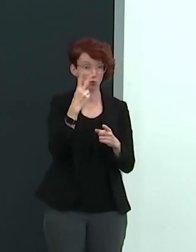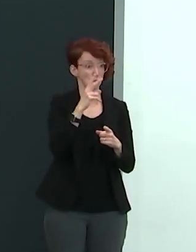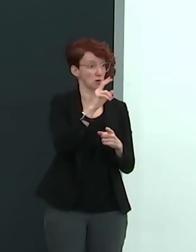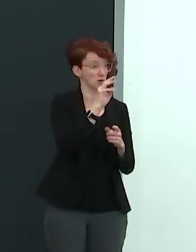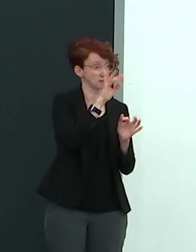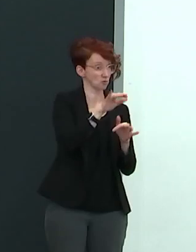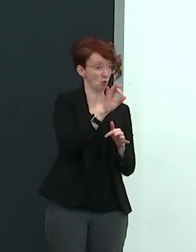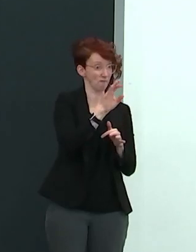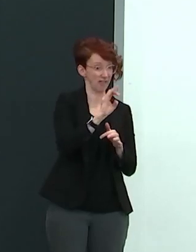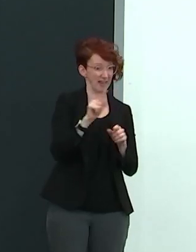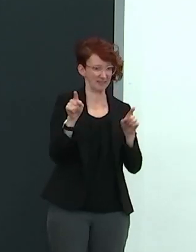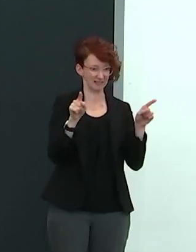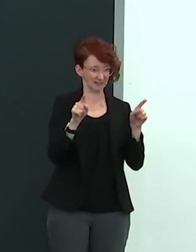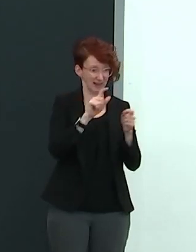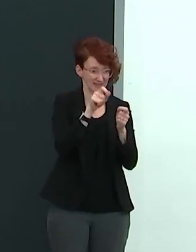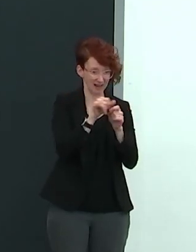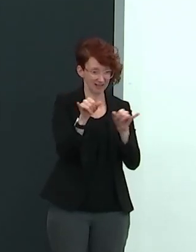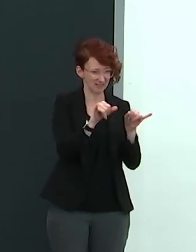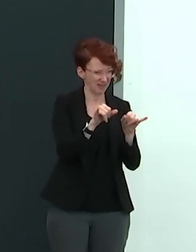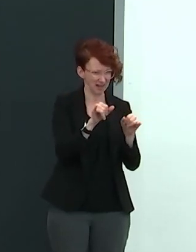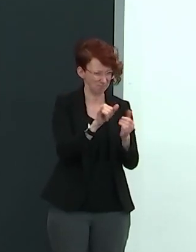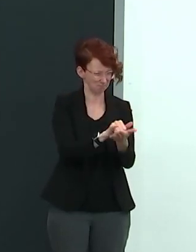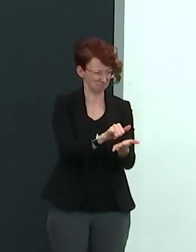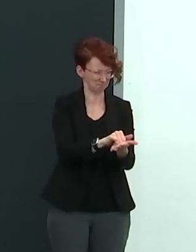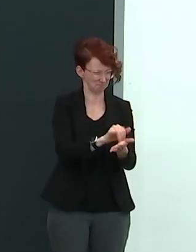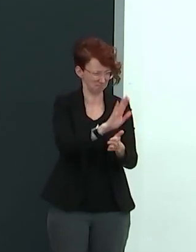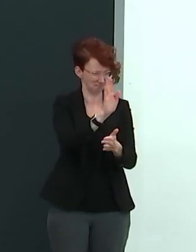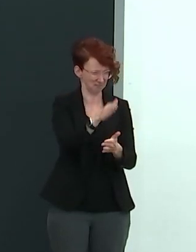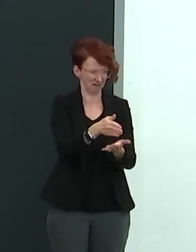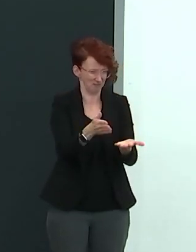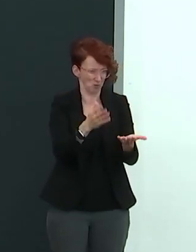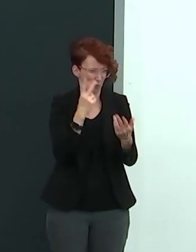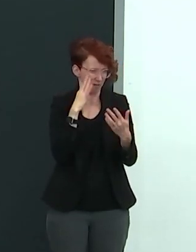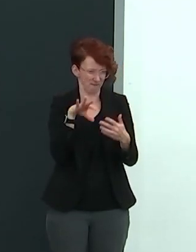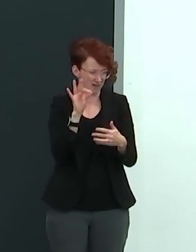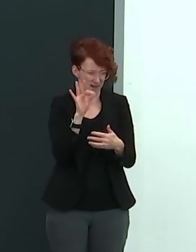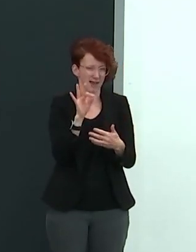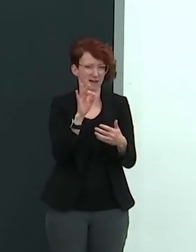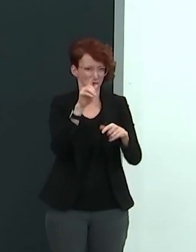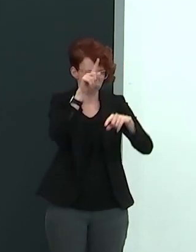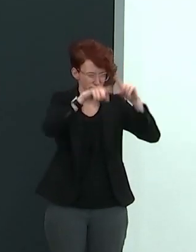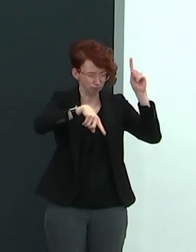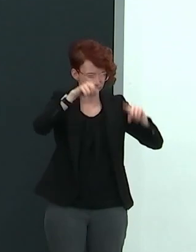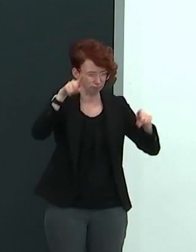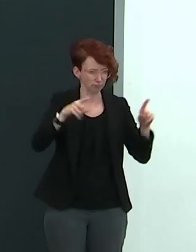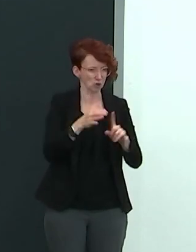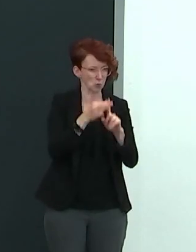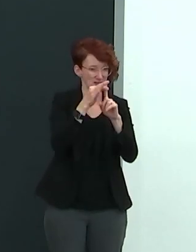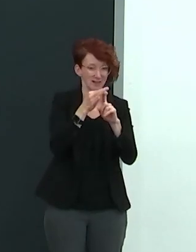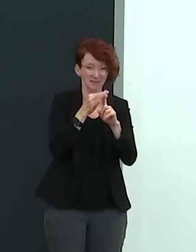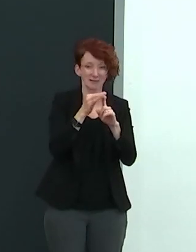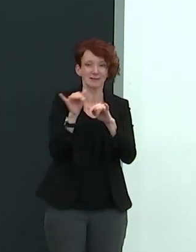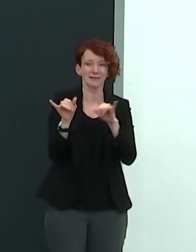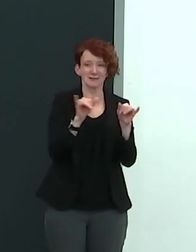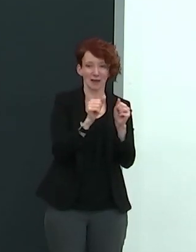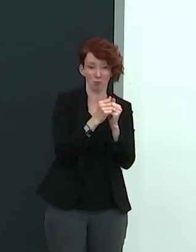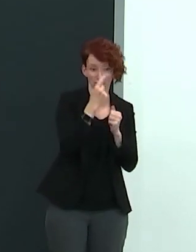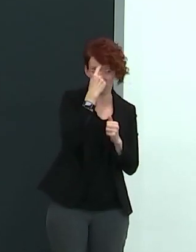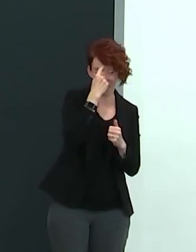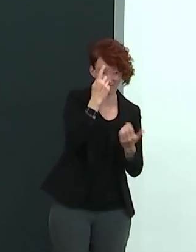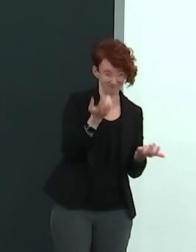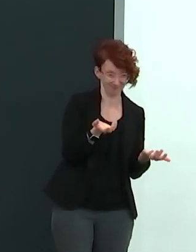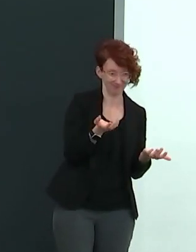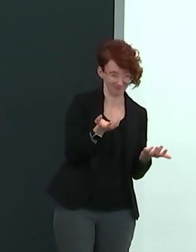the same. Everyone is unique, everyone is different. Brains are the exact same way. But